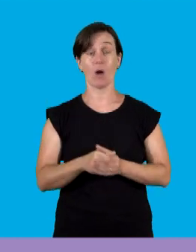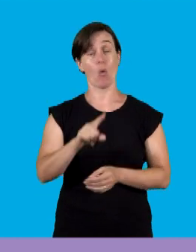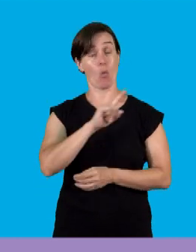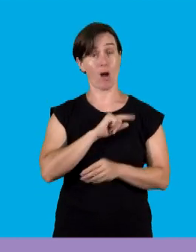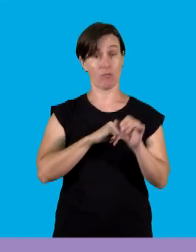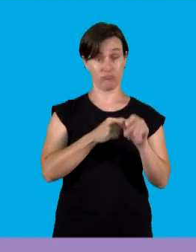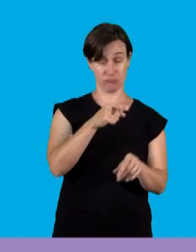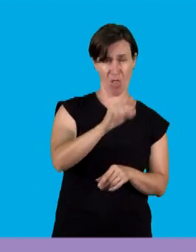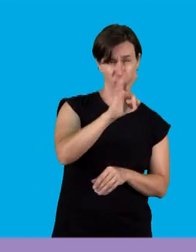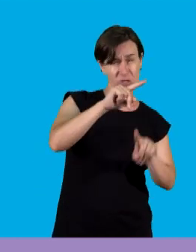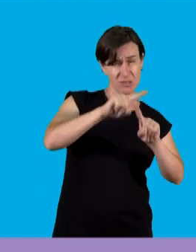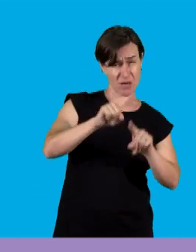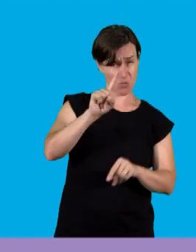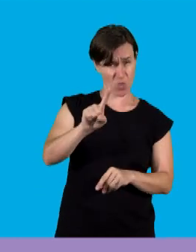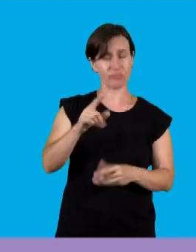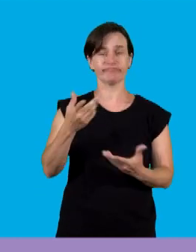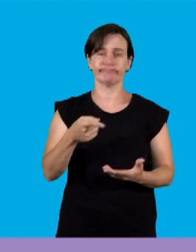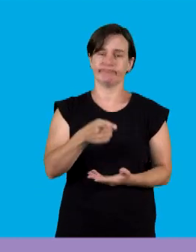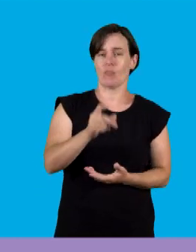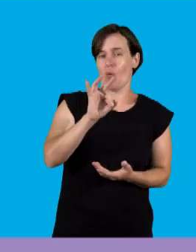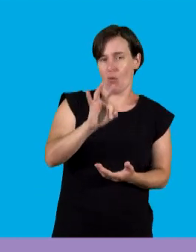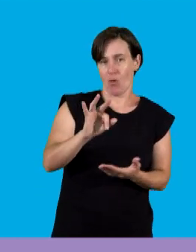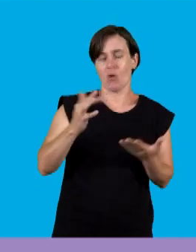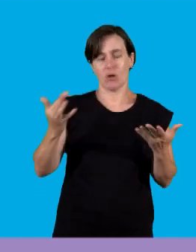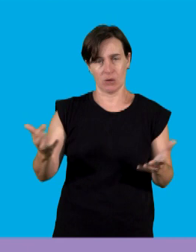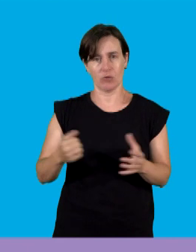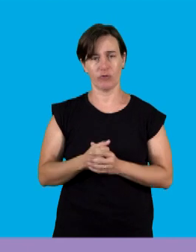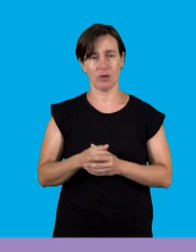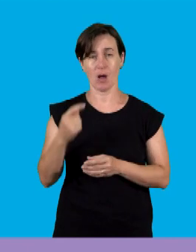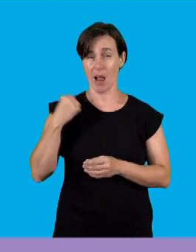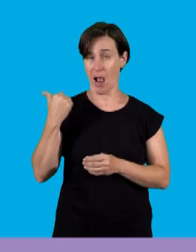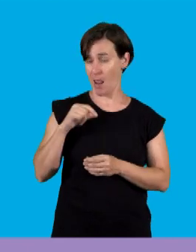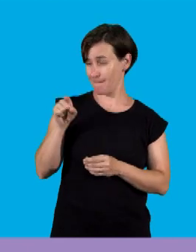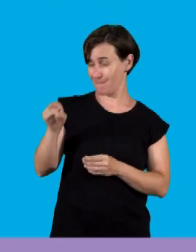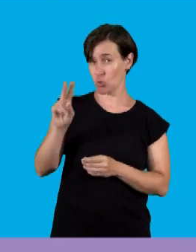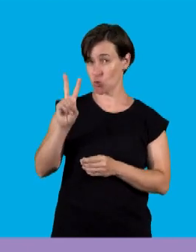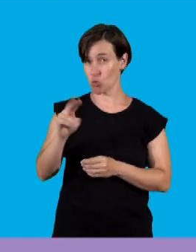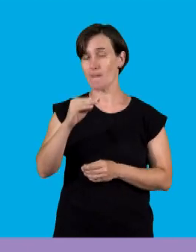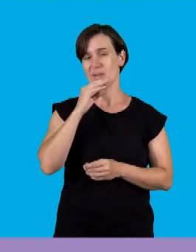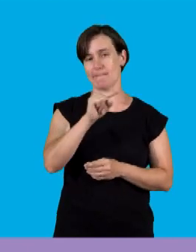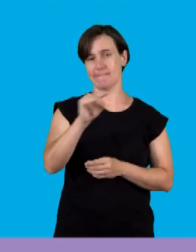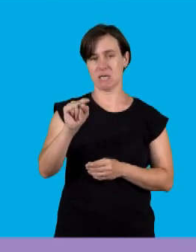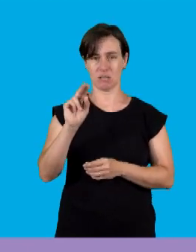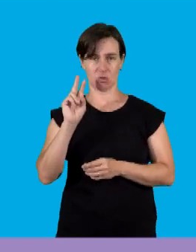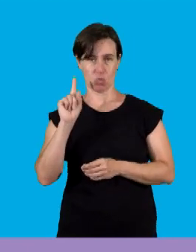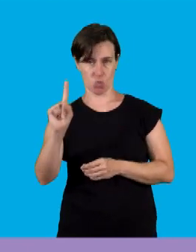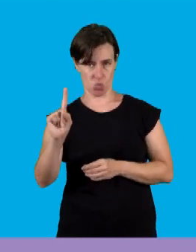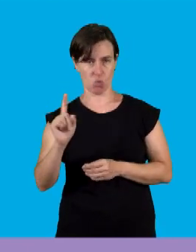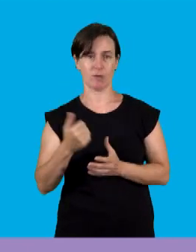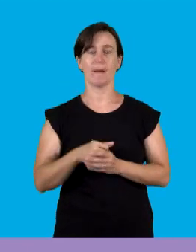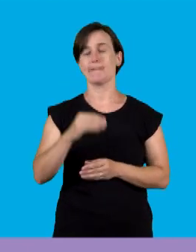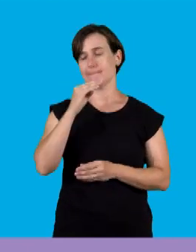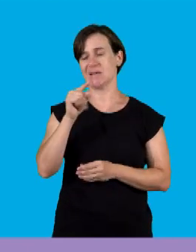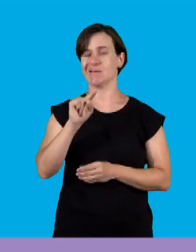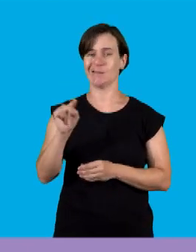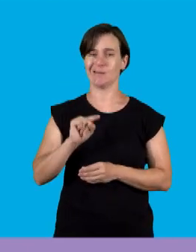1 because 3 multiplied by 1 is going to be 3. And when we subtract 2, that is